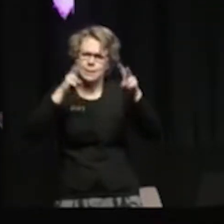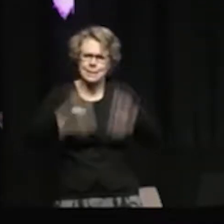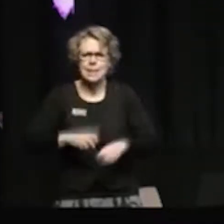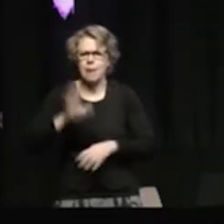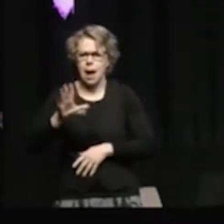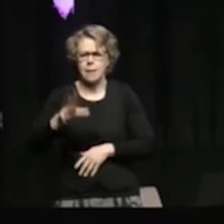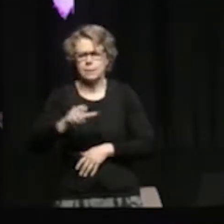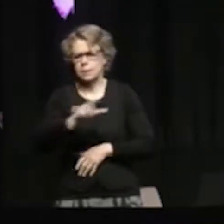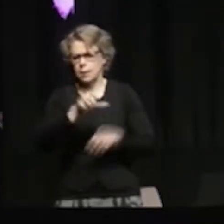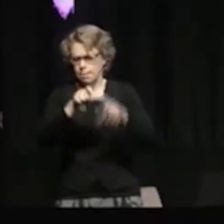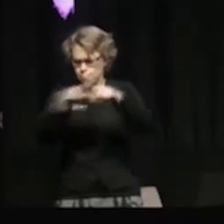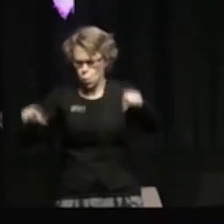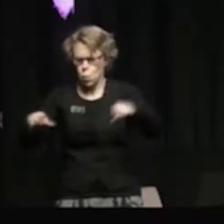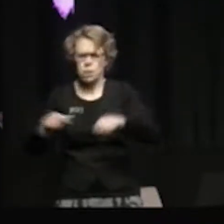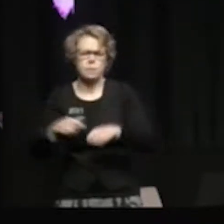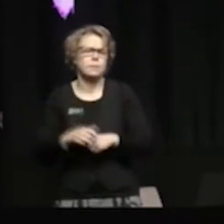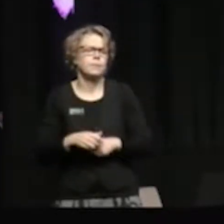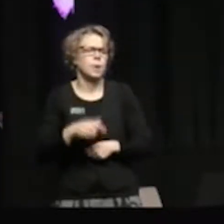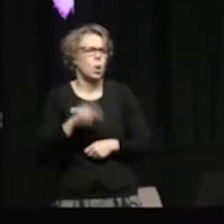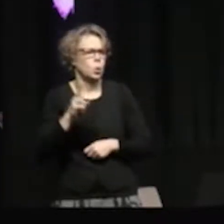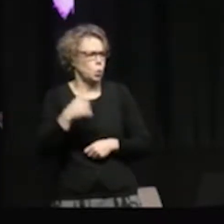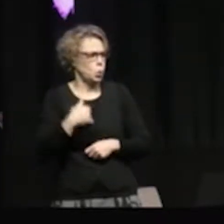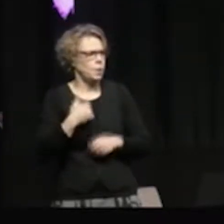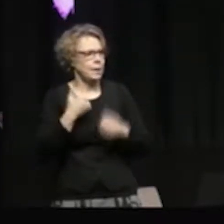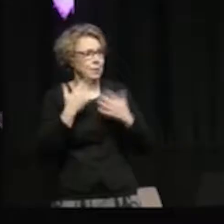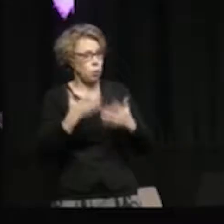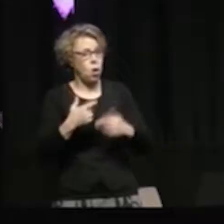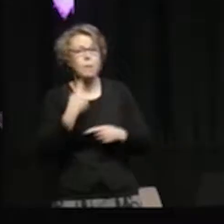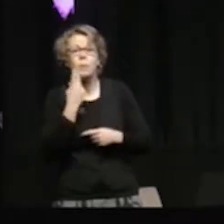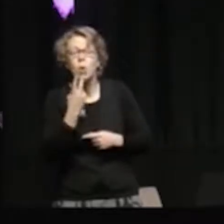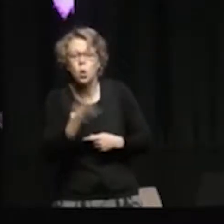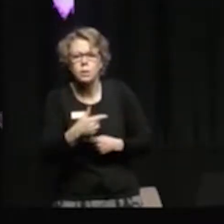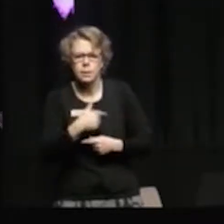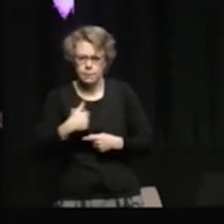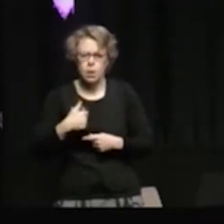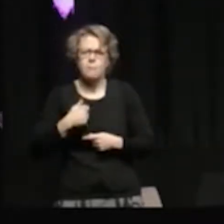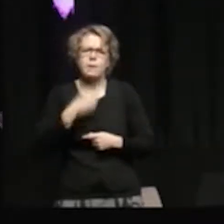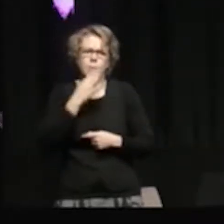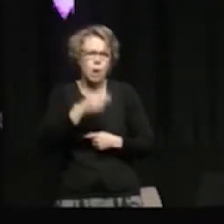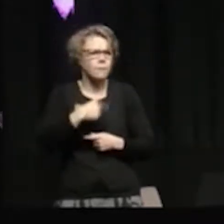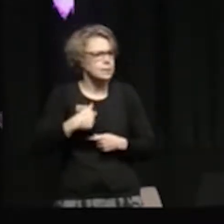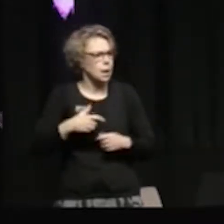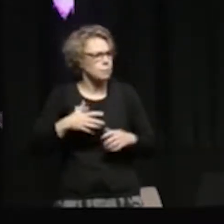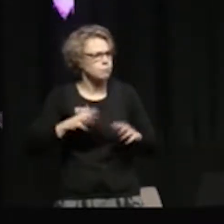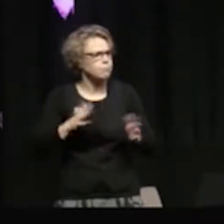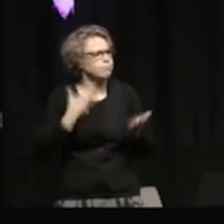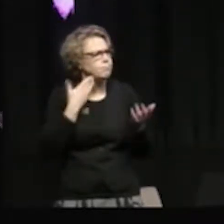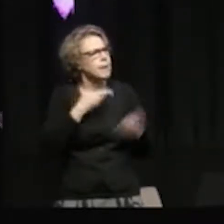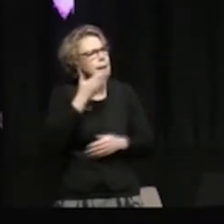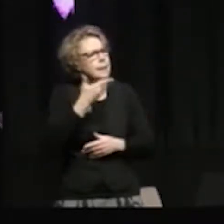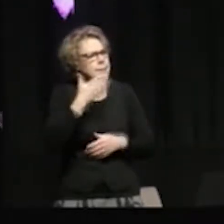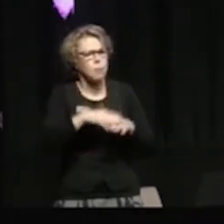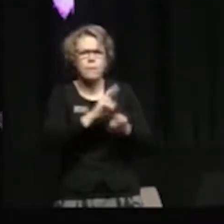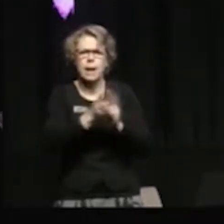Over these days, I ask that we greet each other. We greet each other as